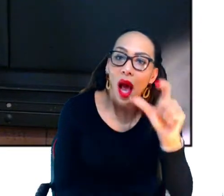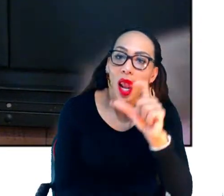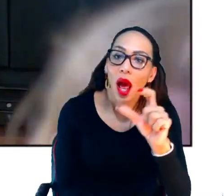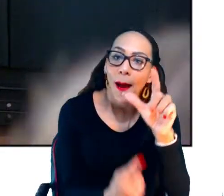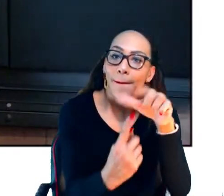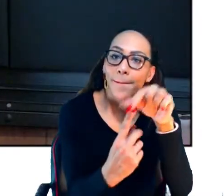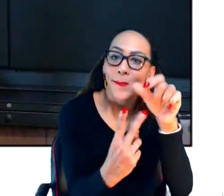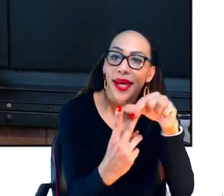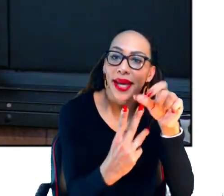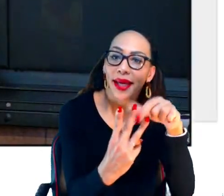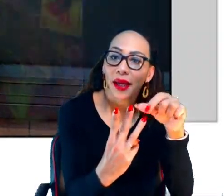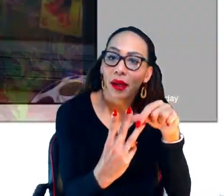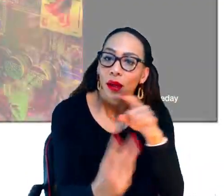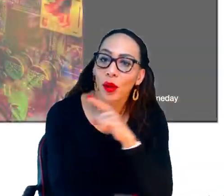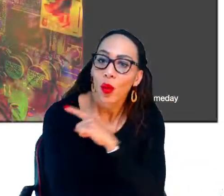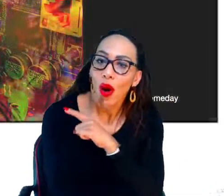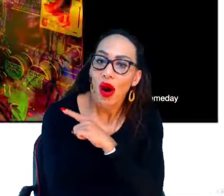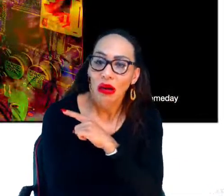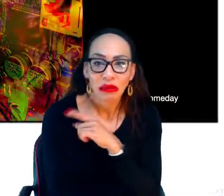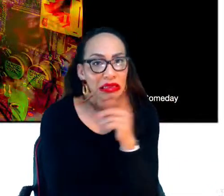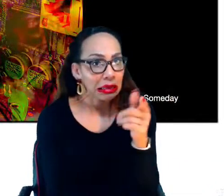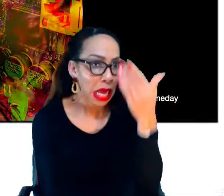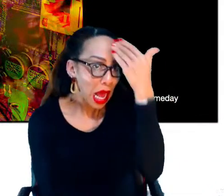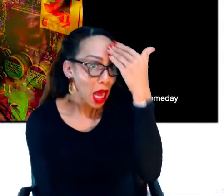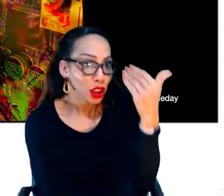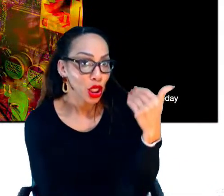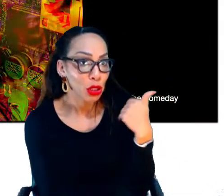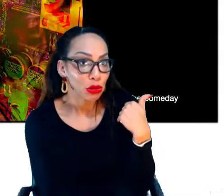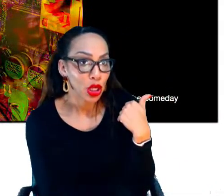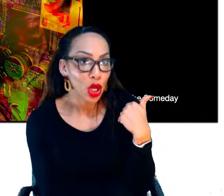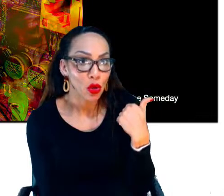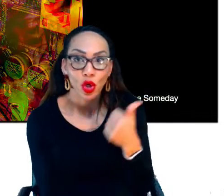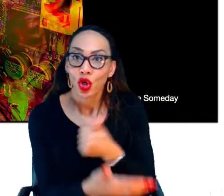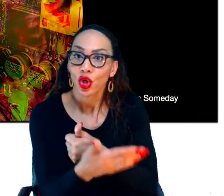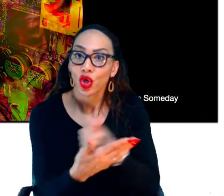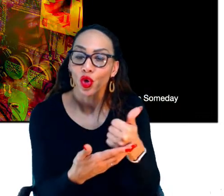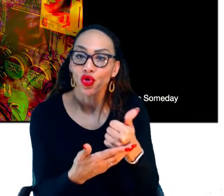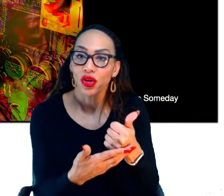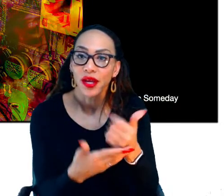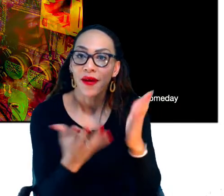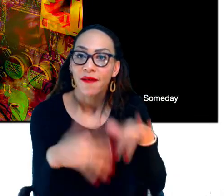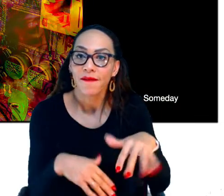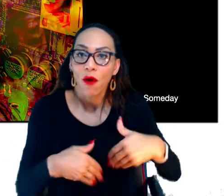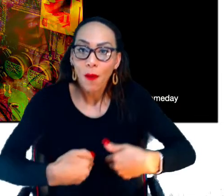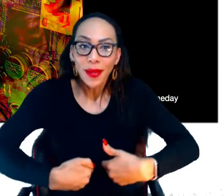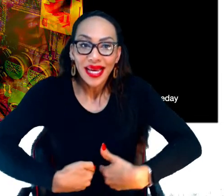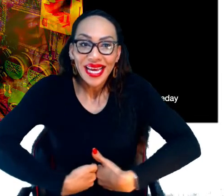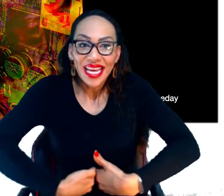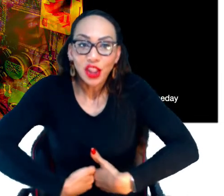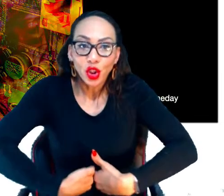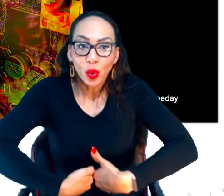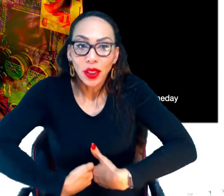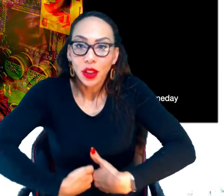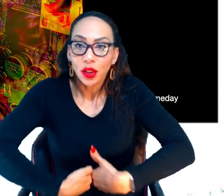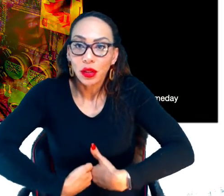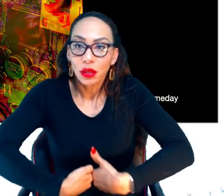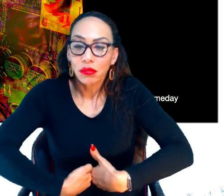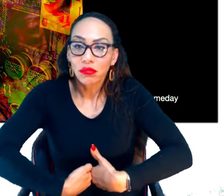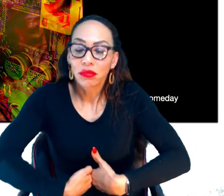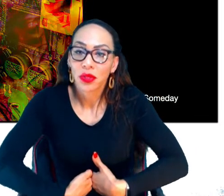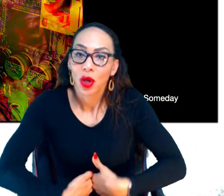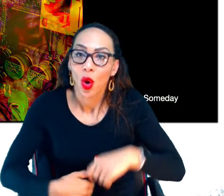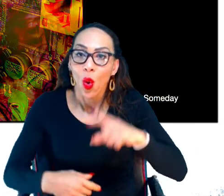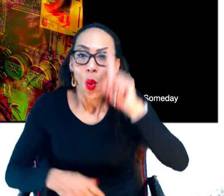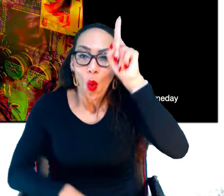I don't know, it's mostly intuitive, really. The way I work is kind of like, I'll be working all day in the studio and then kind of